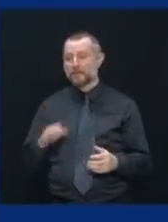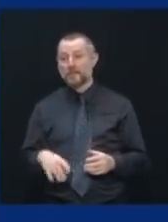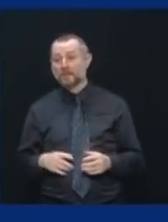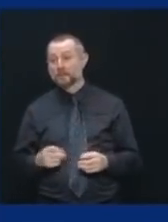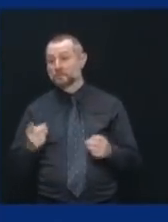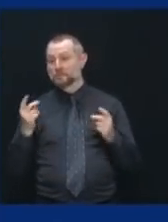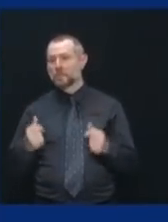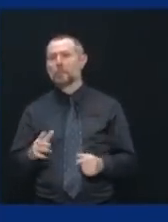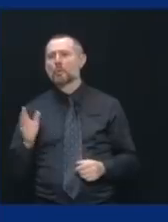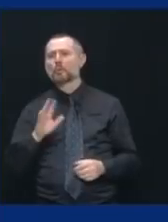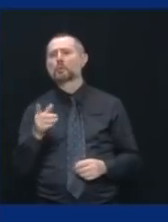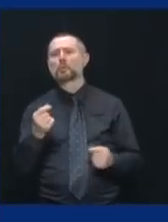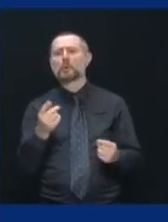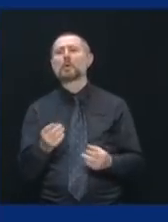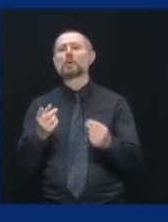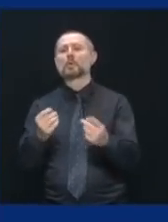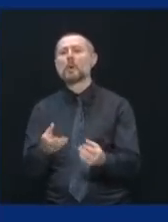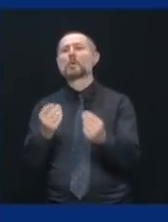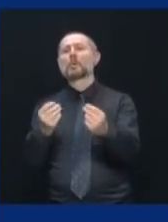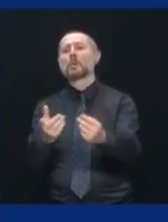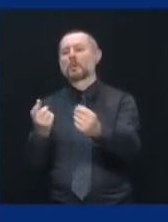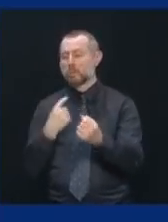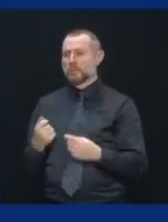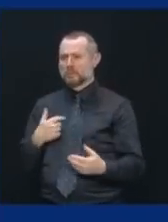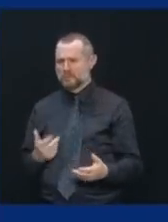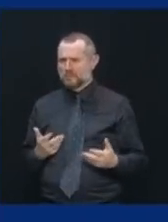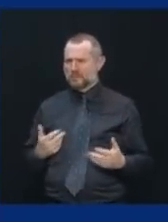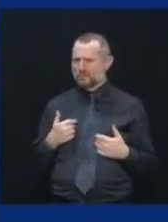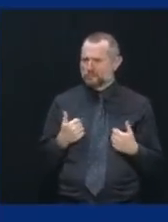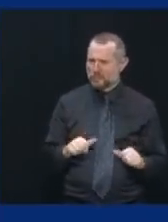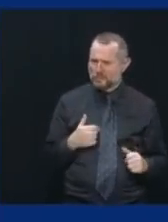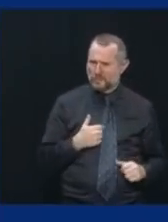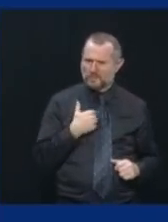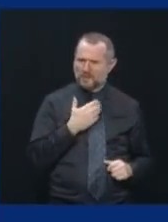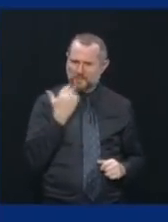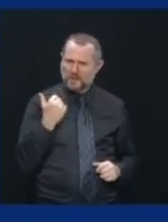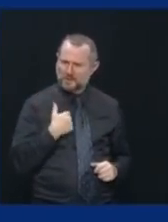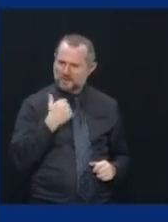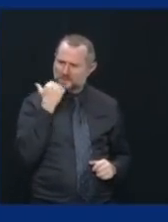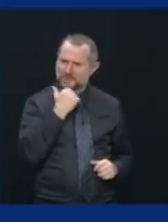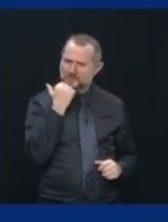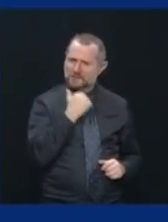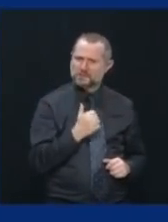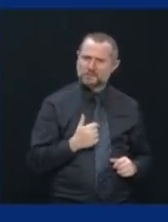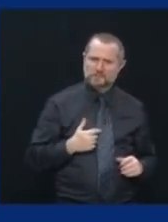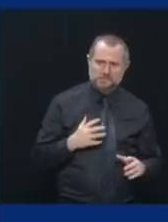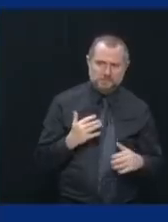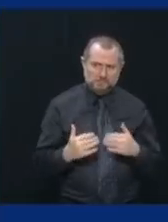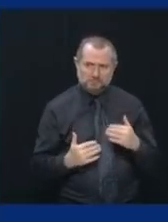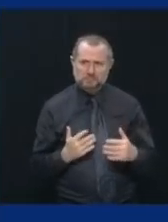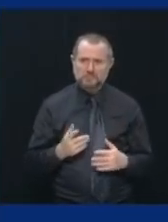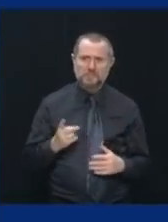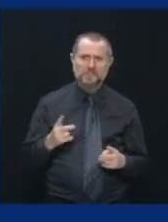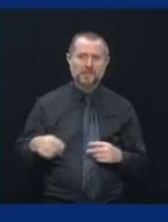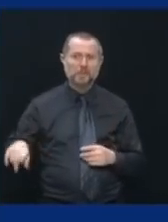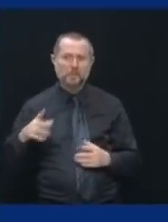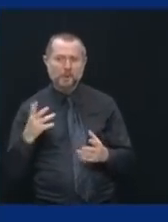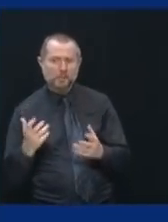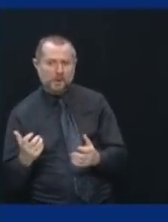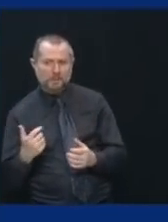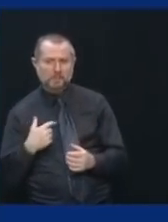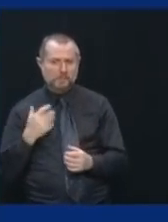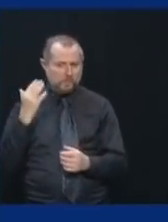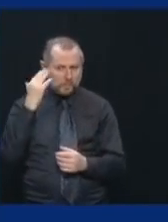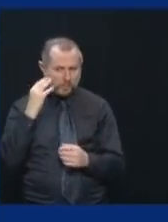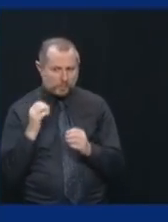what are you going to do? What are you going to do? What are you going to do? And we do our best understanding the demands of the public, wanting information, wanting answers.